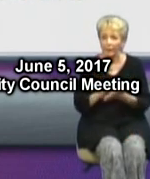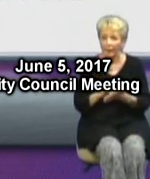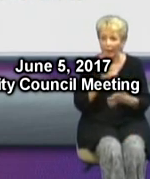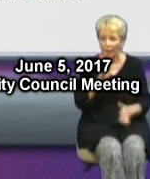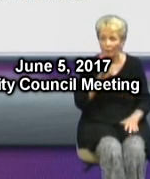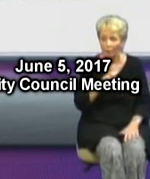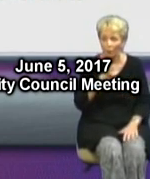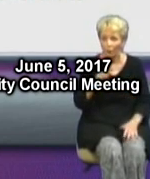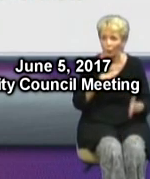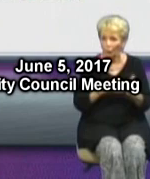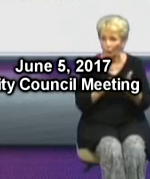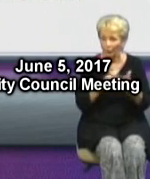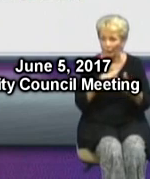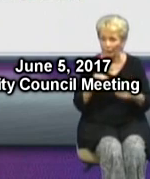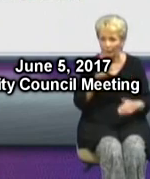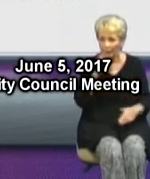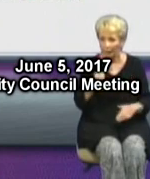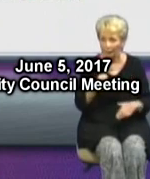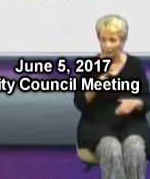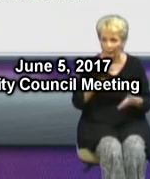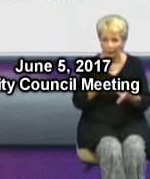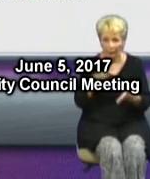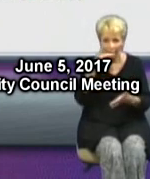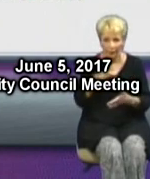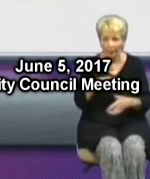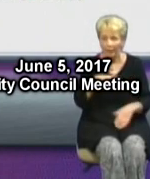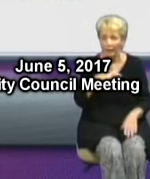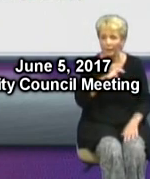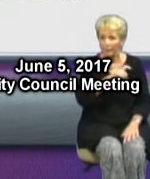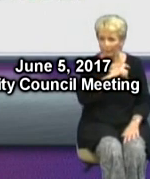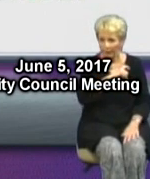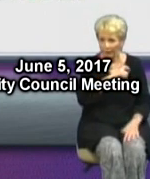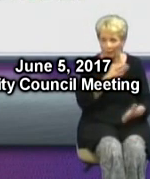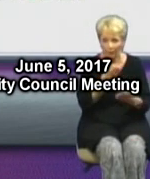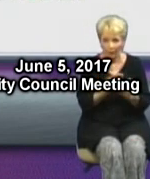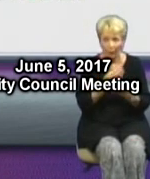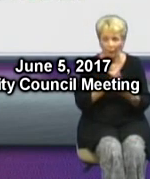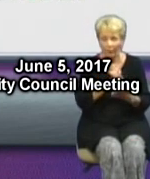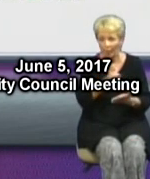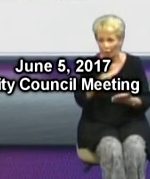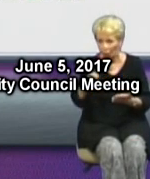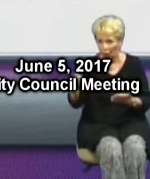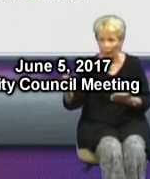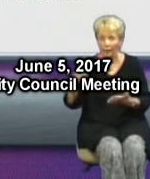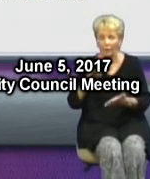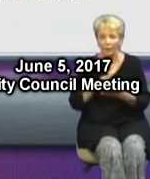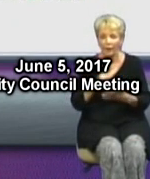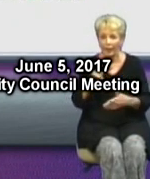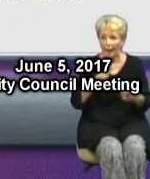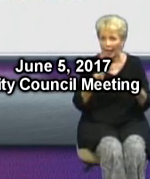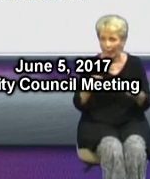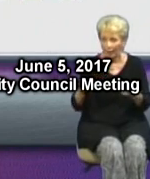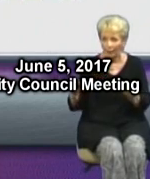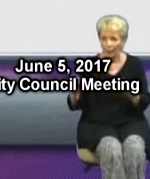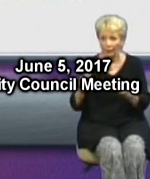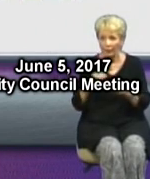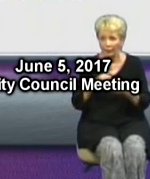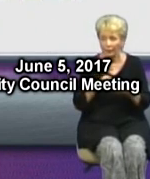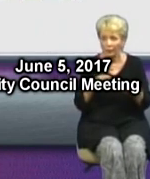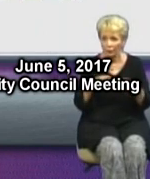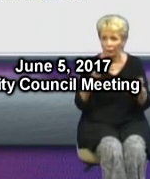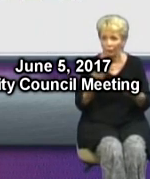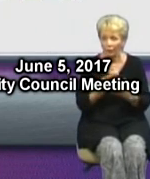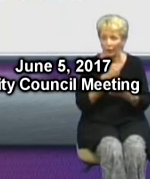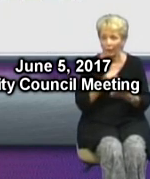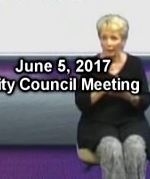$8.2 million doesn't pay for the public safety budget. So there are other revenues that happen in the general fund